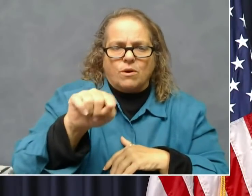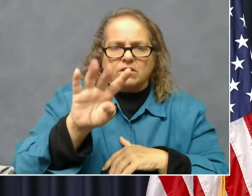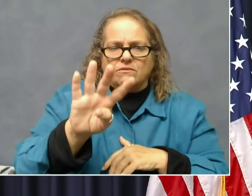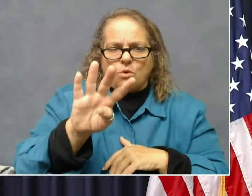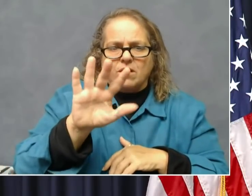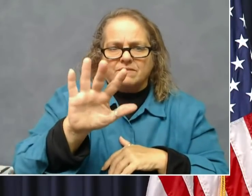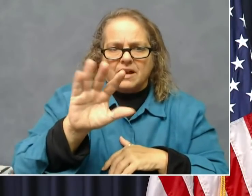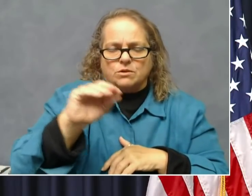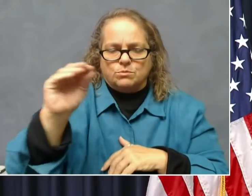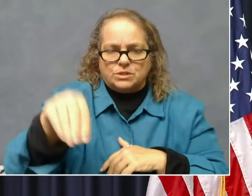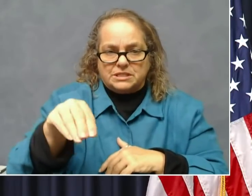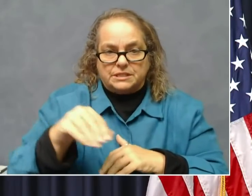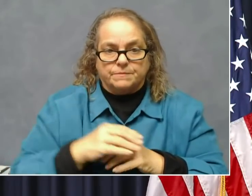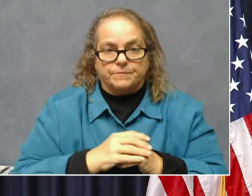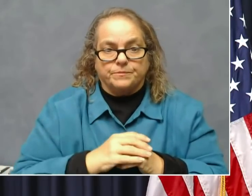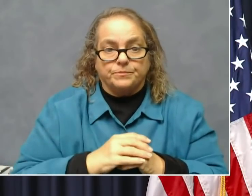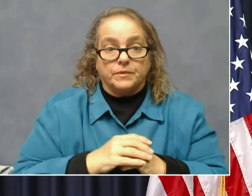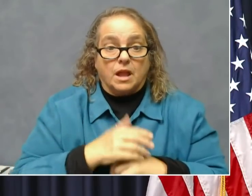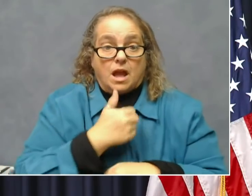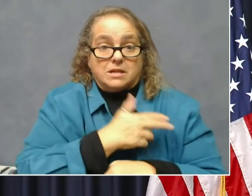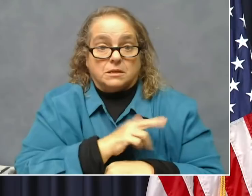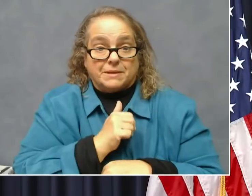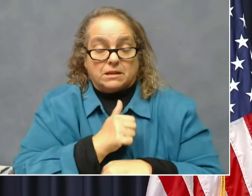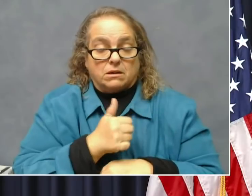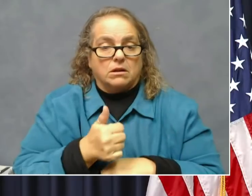8.45%. Hospitalization up a little bit,